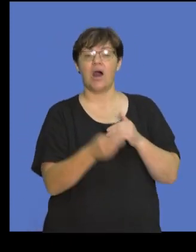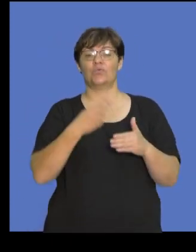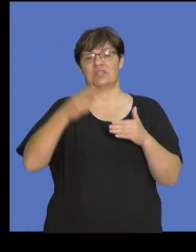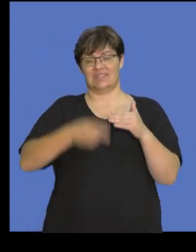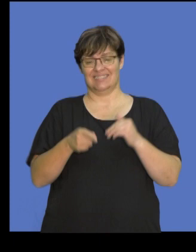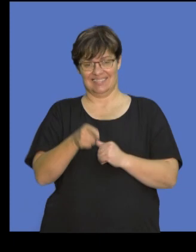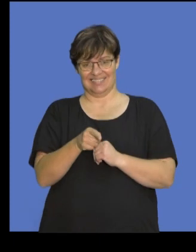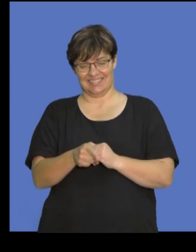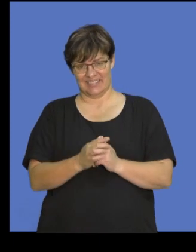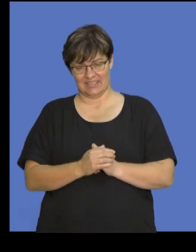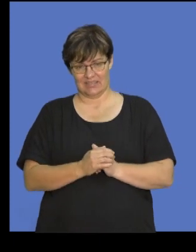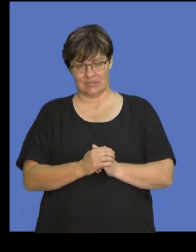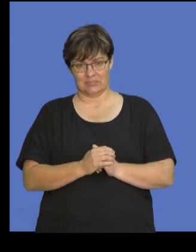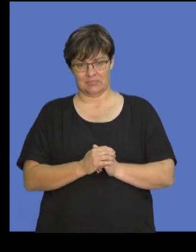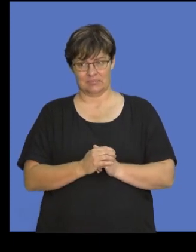is.